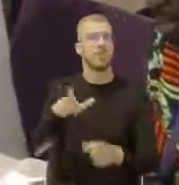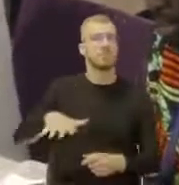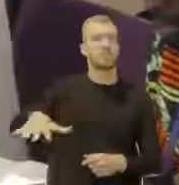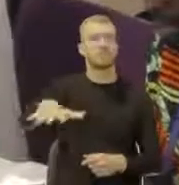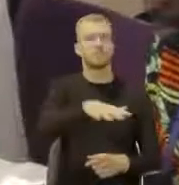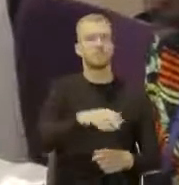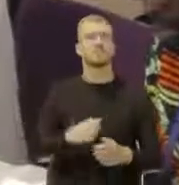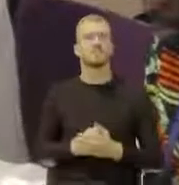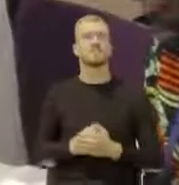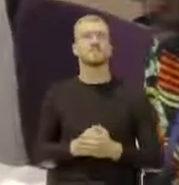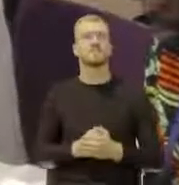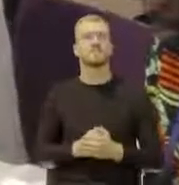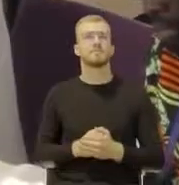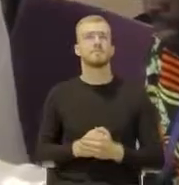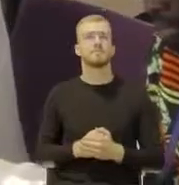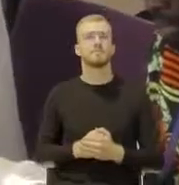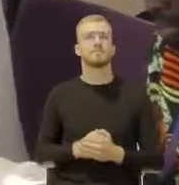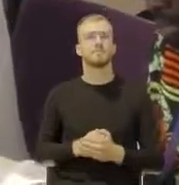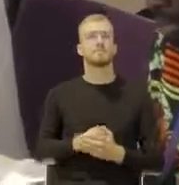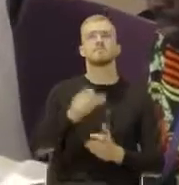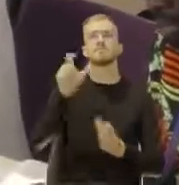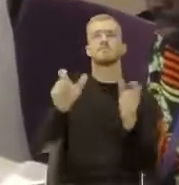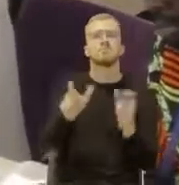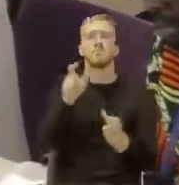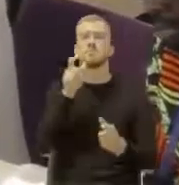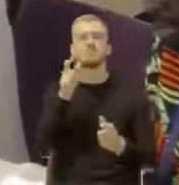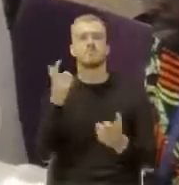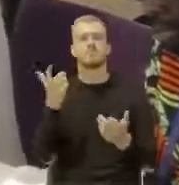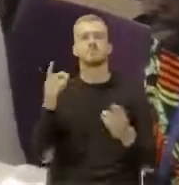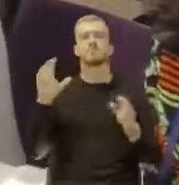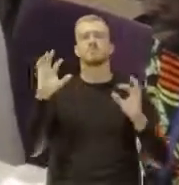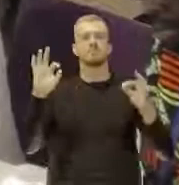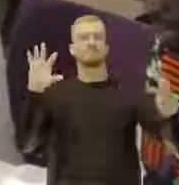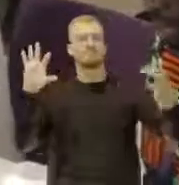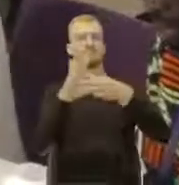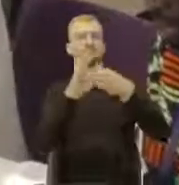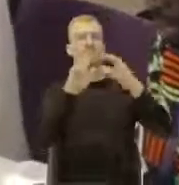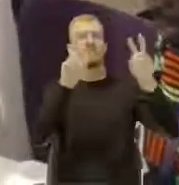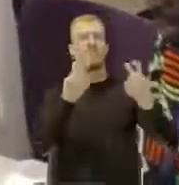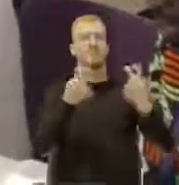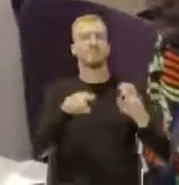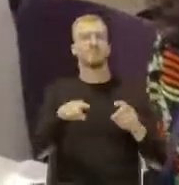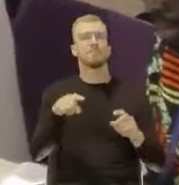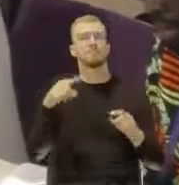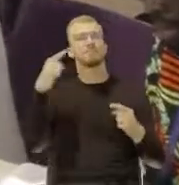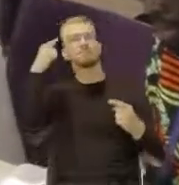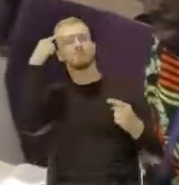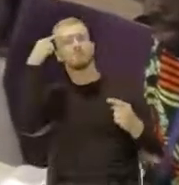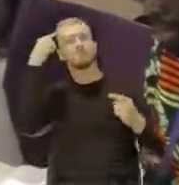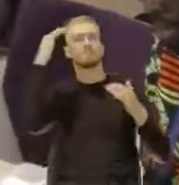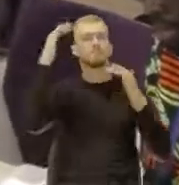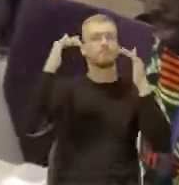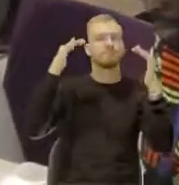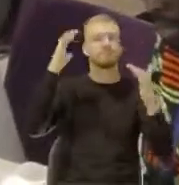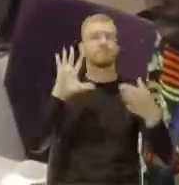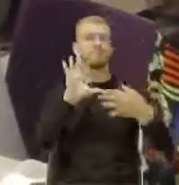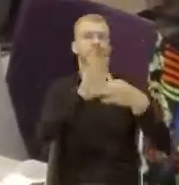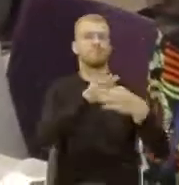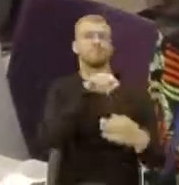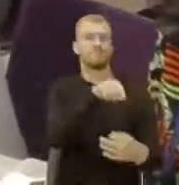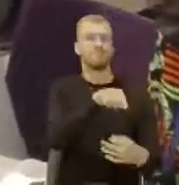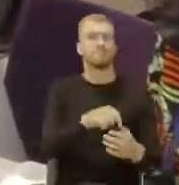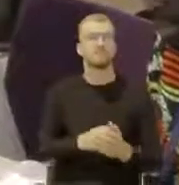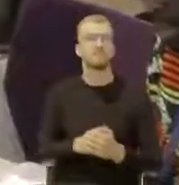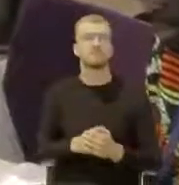we are starting to consolidate this, and it will be visible, very visible, throughout this World Assembly, because many of them,